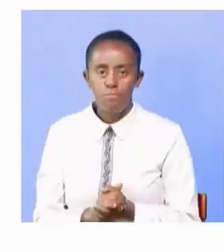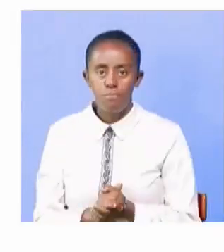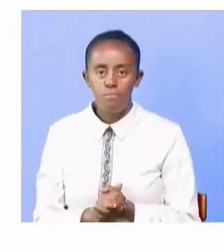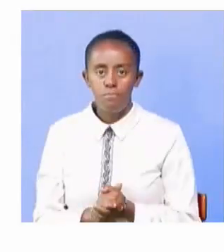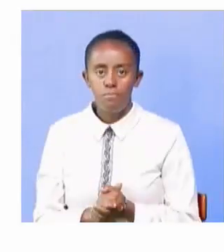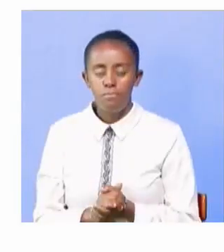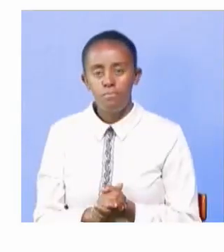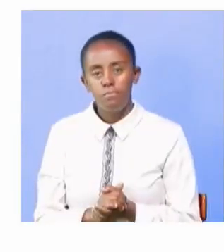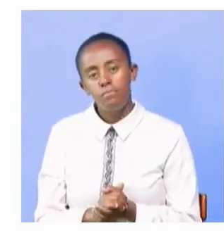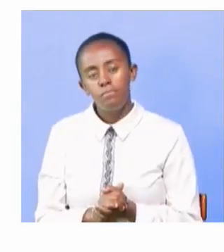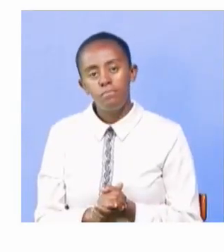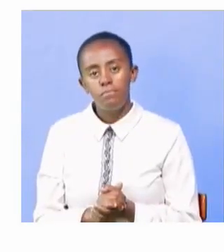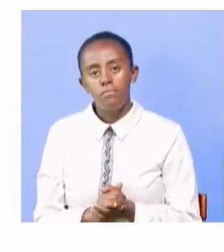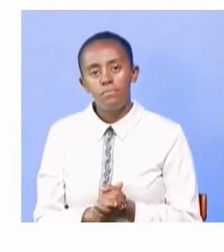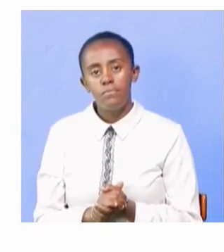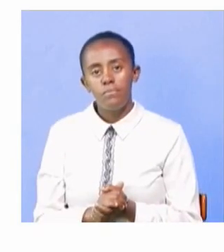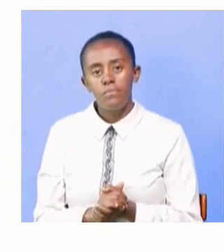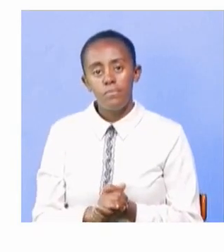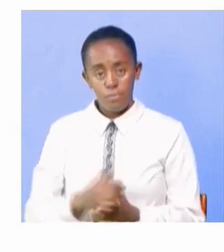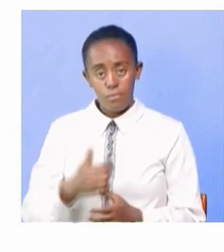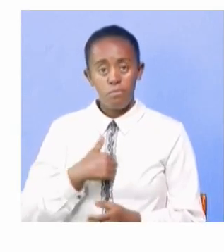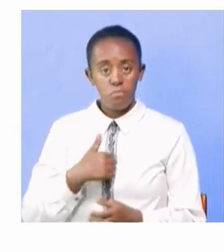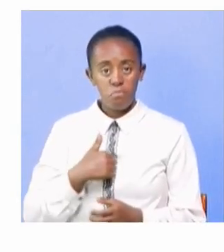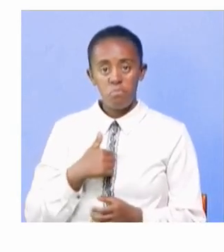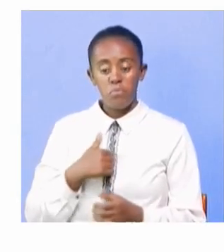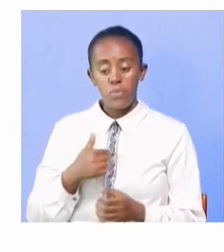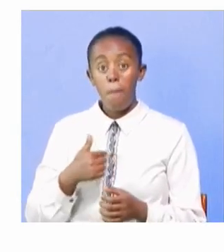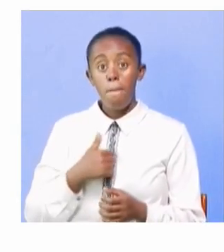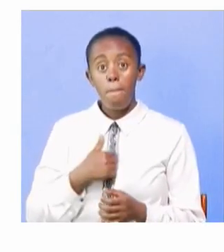behind. My computer